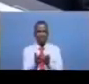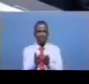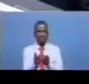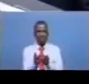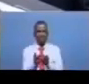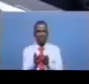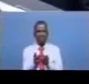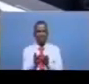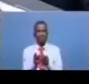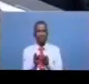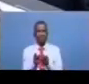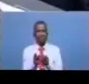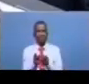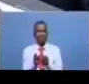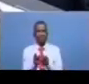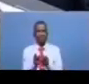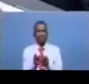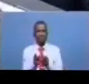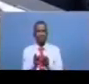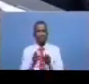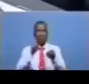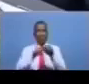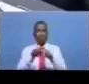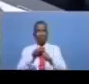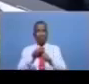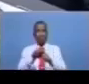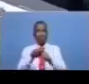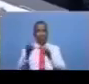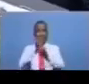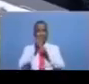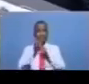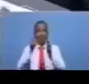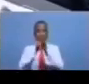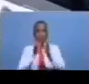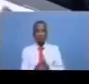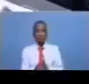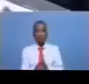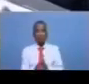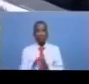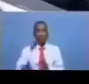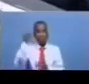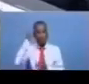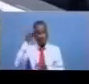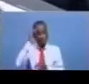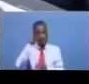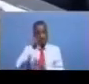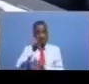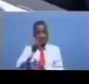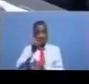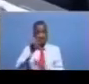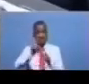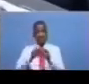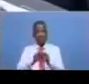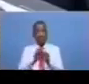defense of these people. When my own brother Samia Wuku was cited for contempt, you saw how lawyers for John Mahama at the time and the NDC